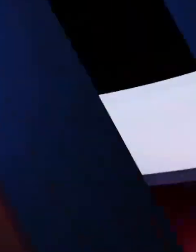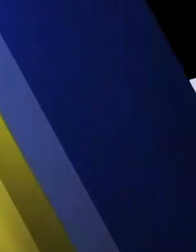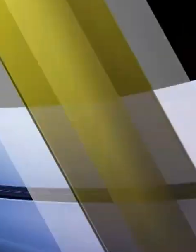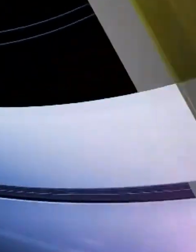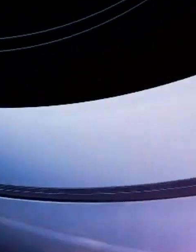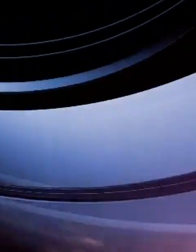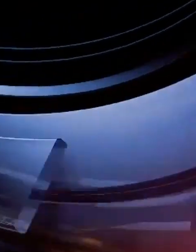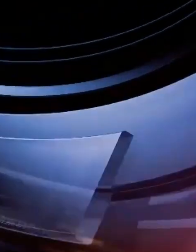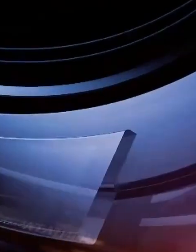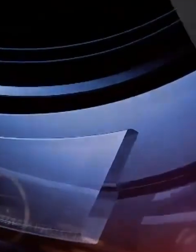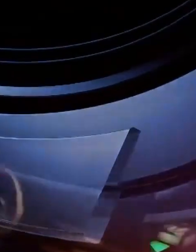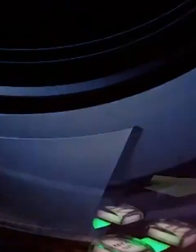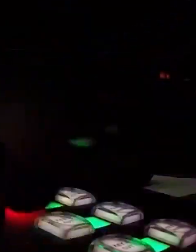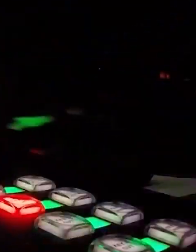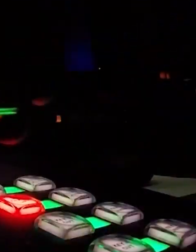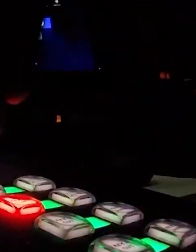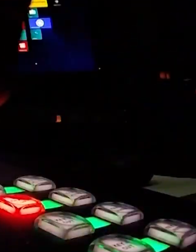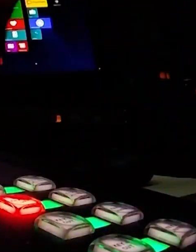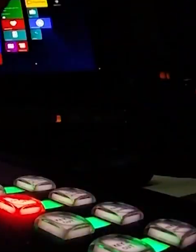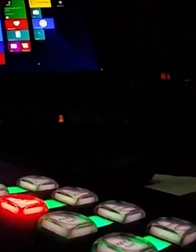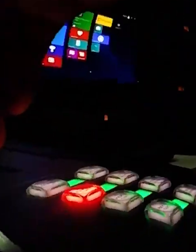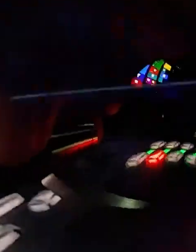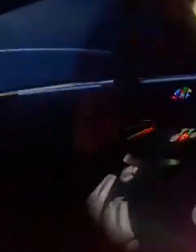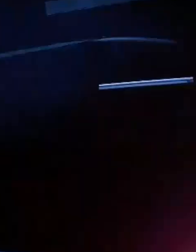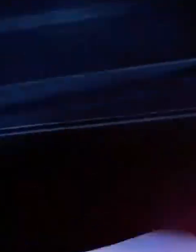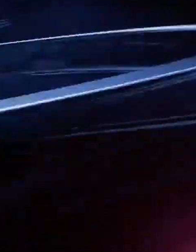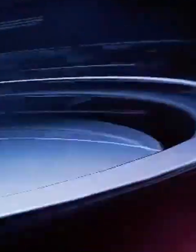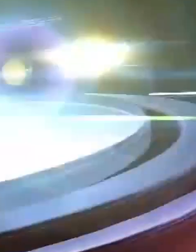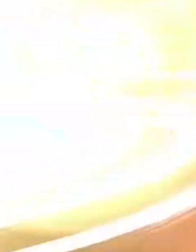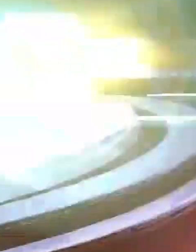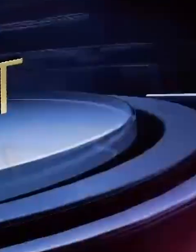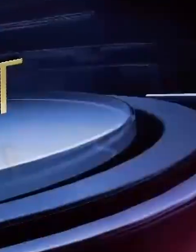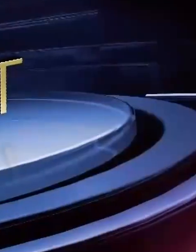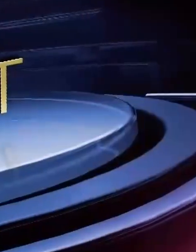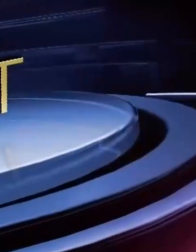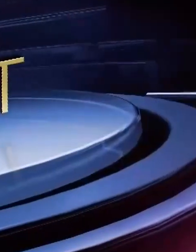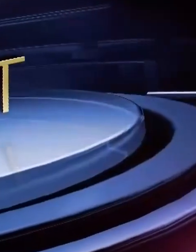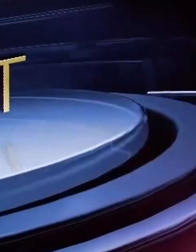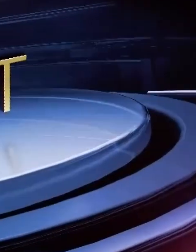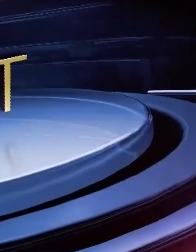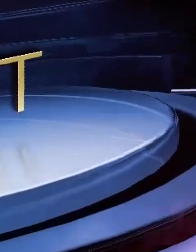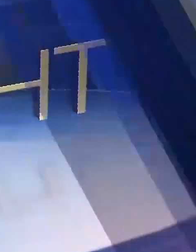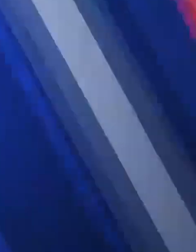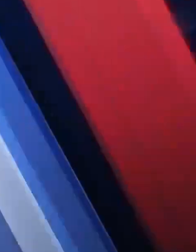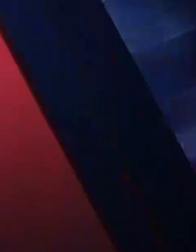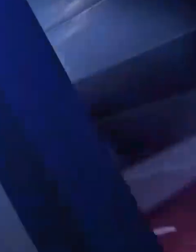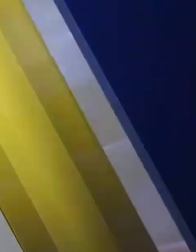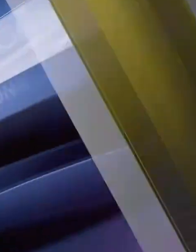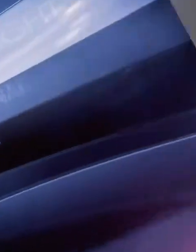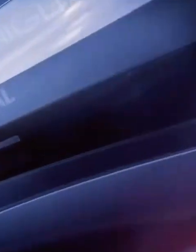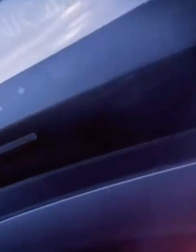Broadcasting from our studios in the Pine St. Michael, this is CBC NewsNight, starting now.